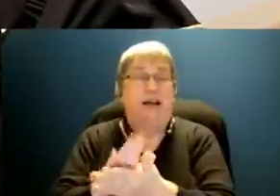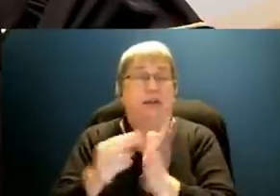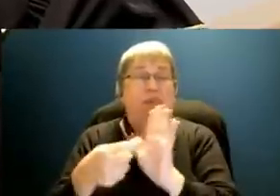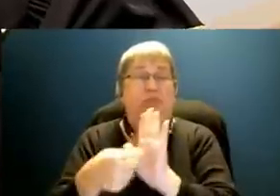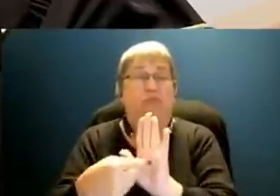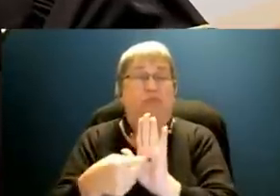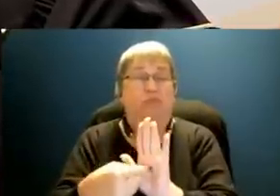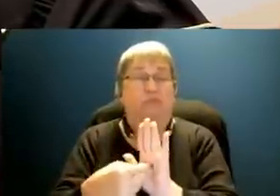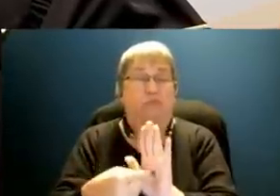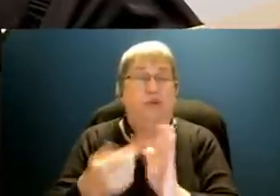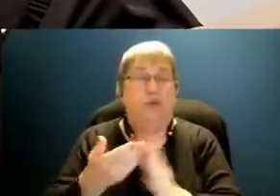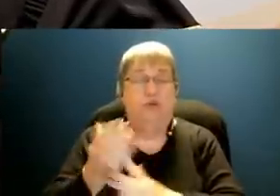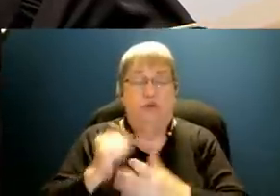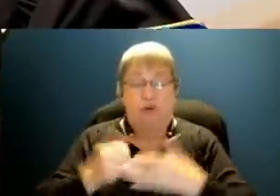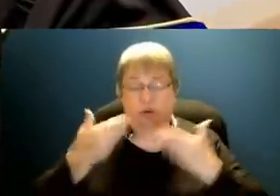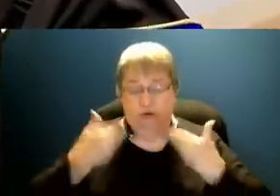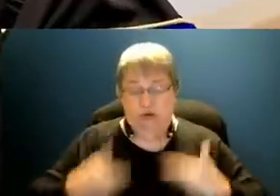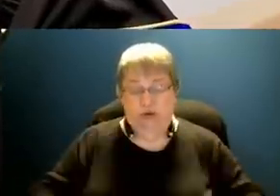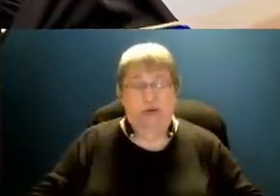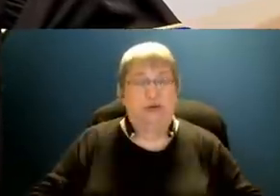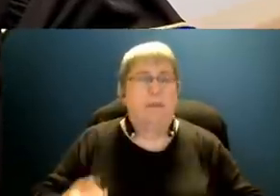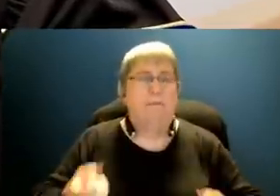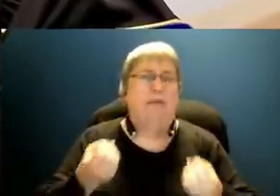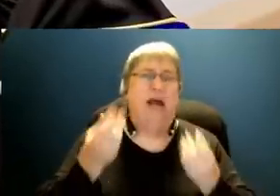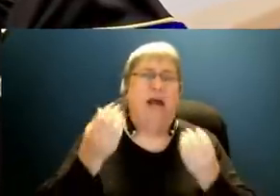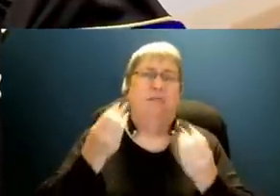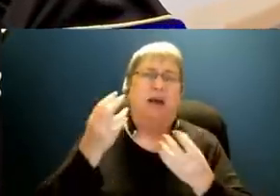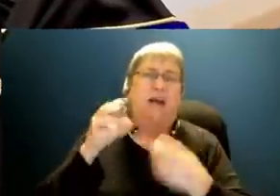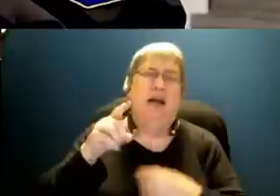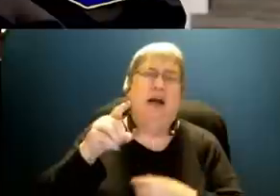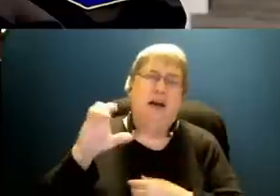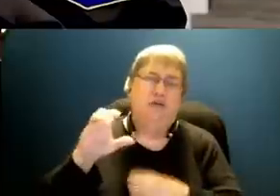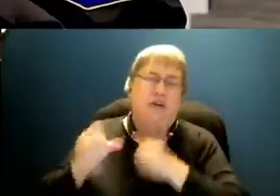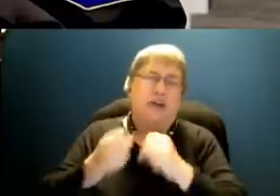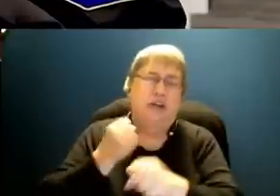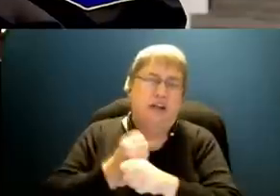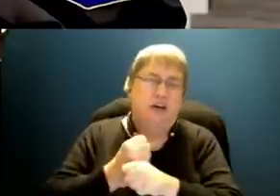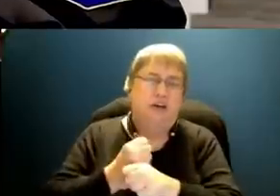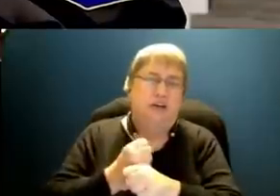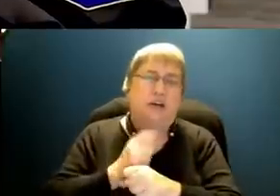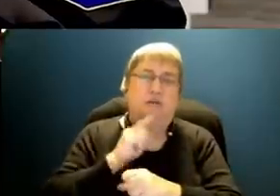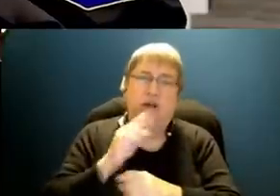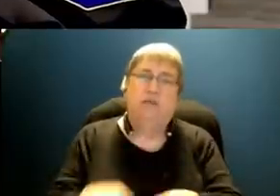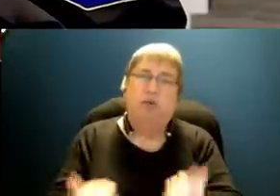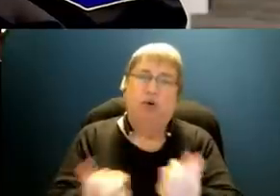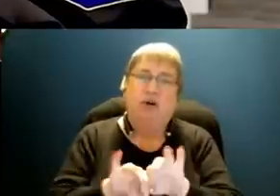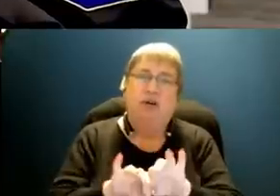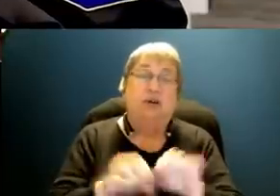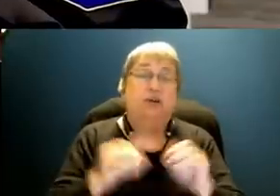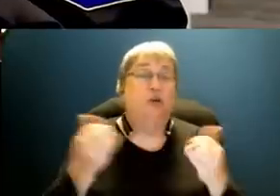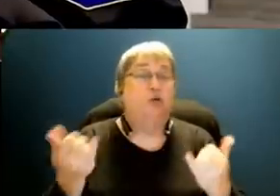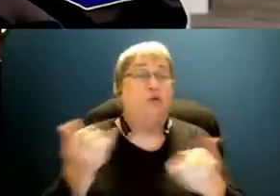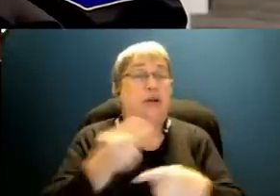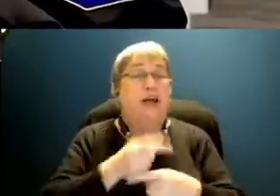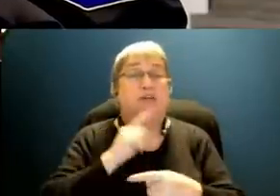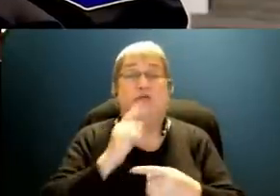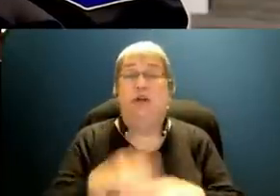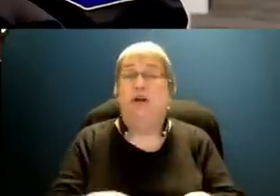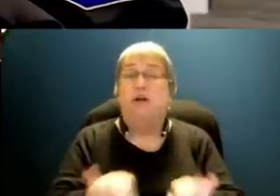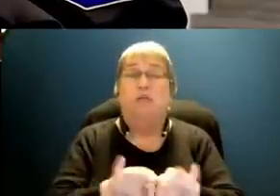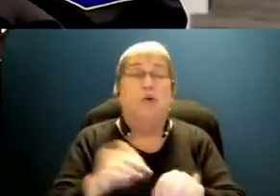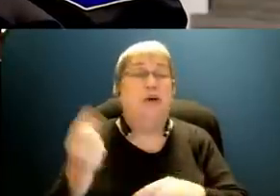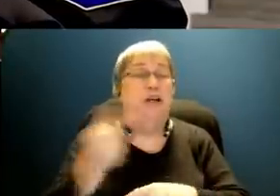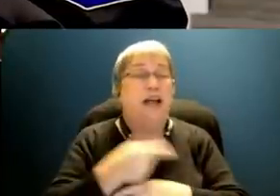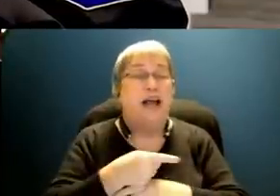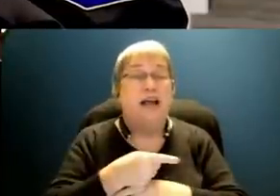academic regalia, centuries of preparing people to lead lives of significance. Today's commencement is a momentous day. It symbolizes a new beginning for